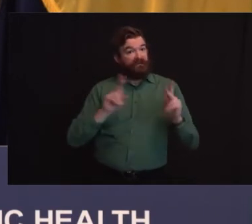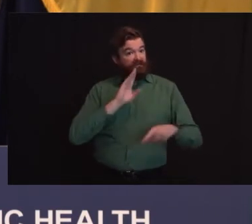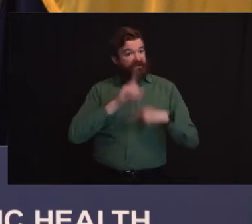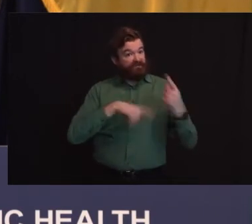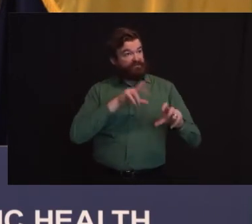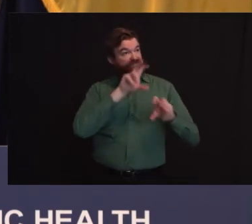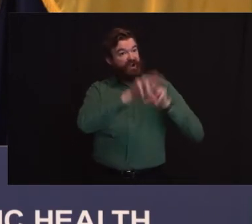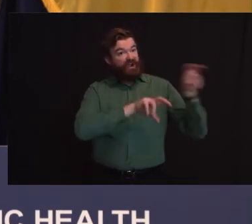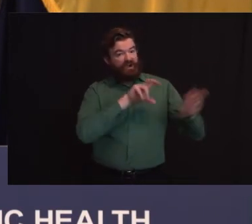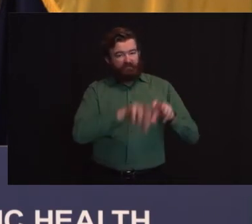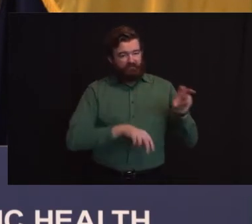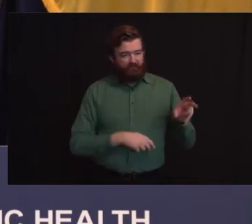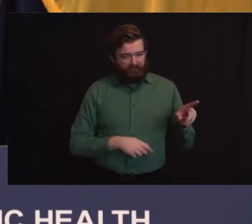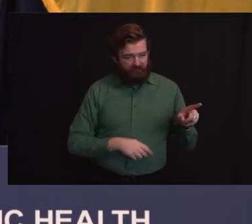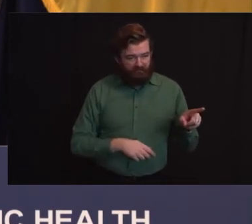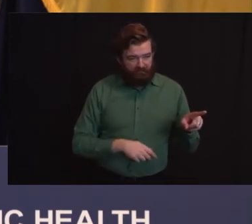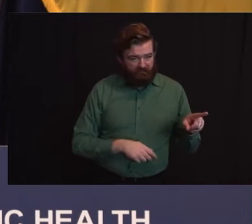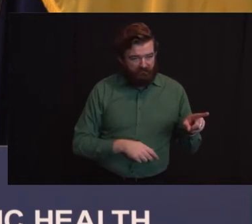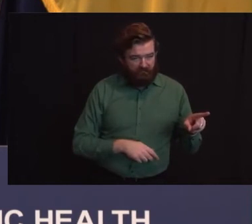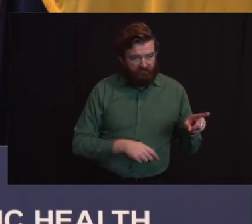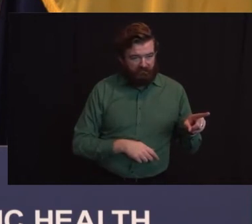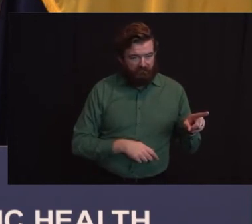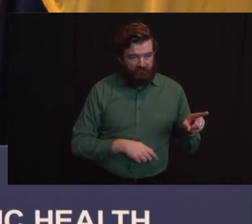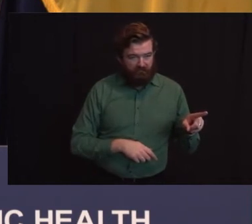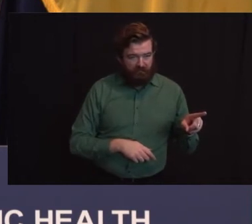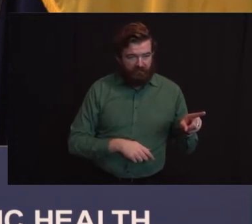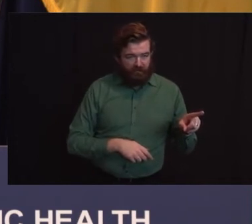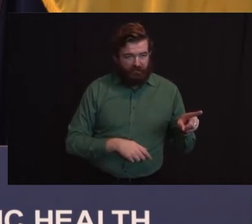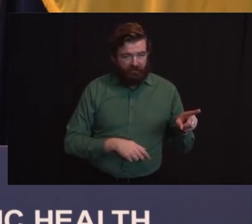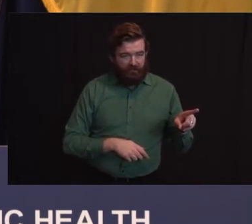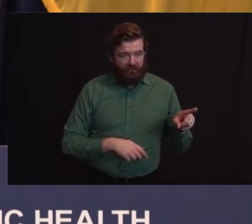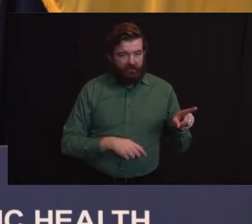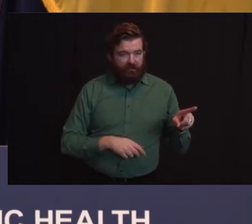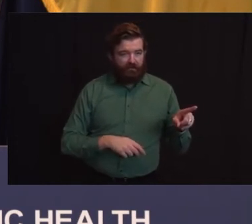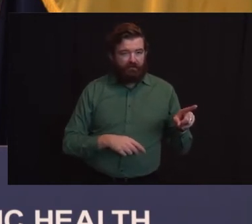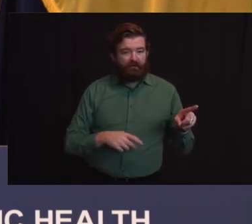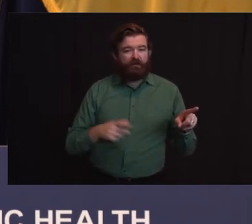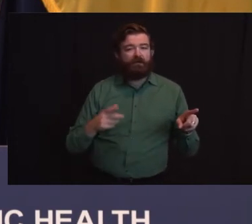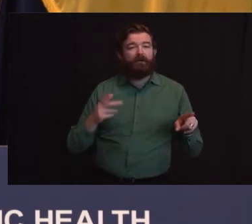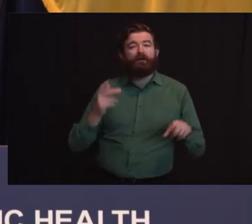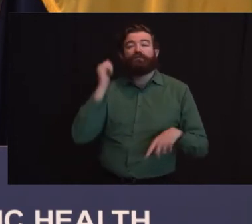talk about, hey, did you see the Giants game last night? It's time to sell.